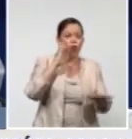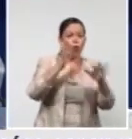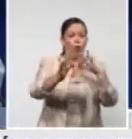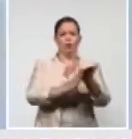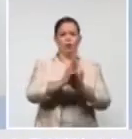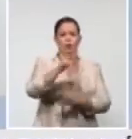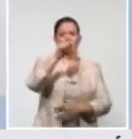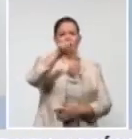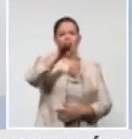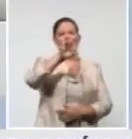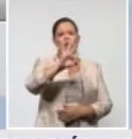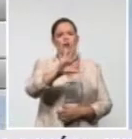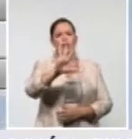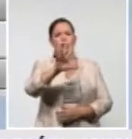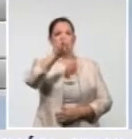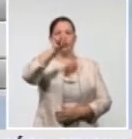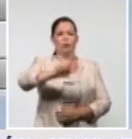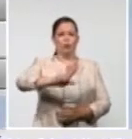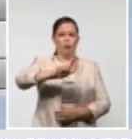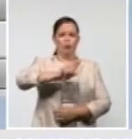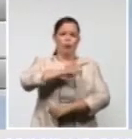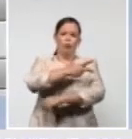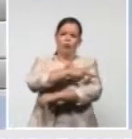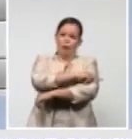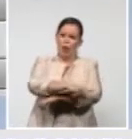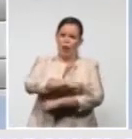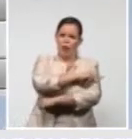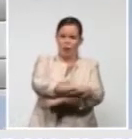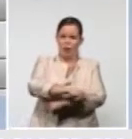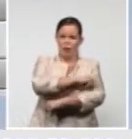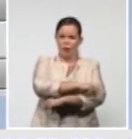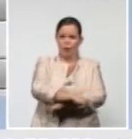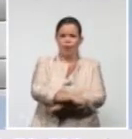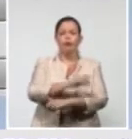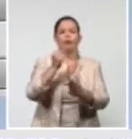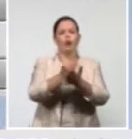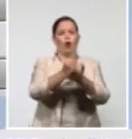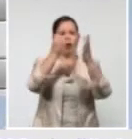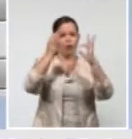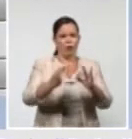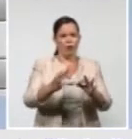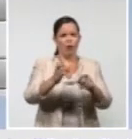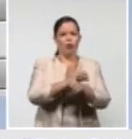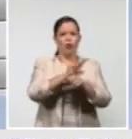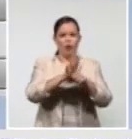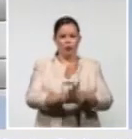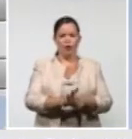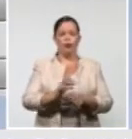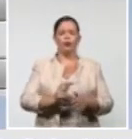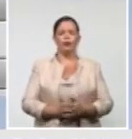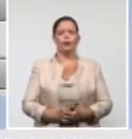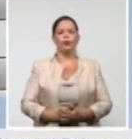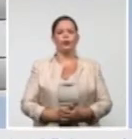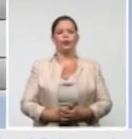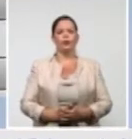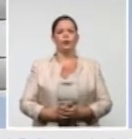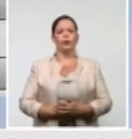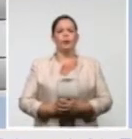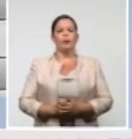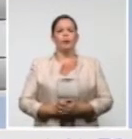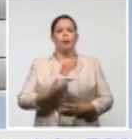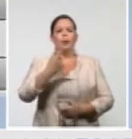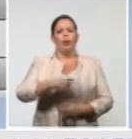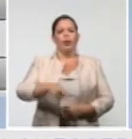2.61%. Now we are going to turn our attention to the world. As of yesterday,